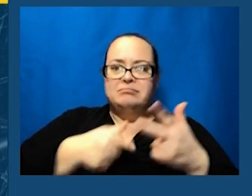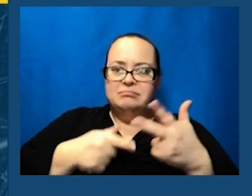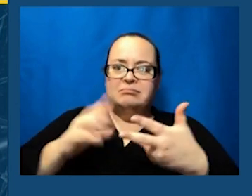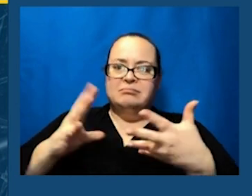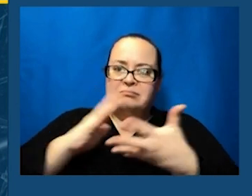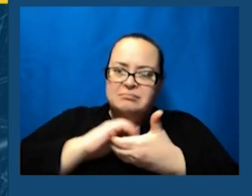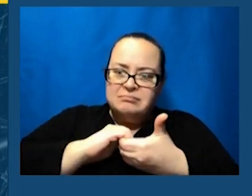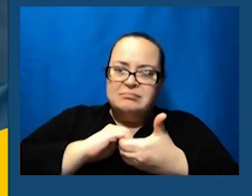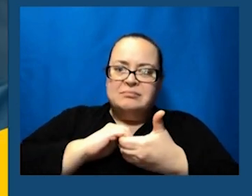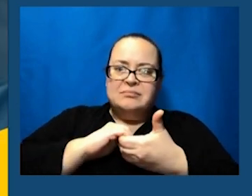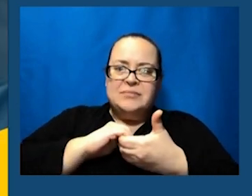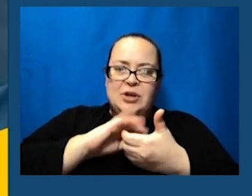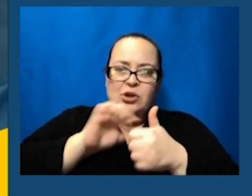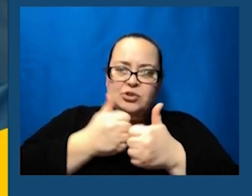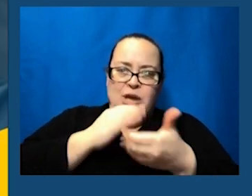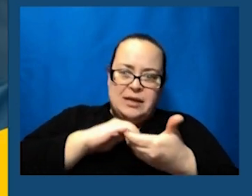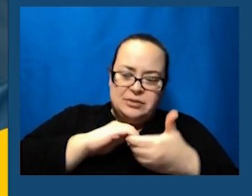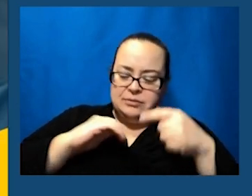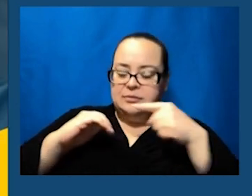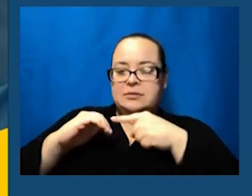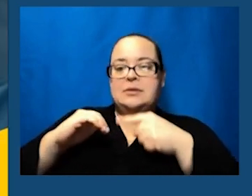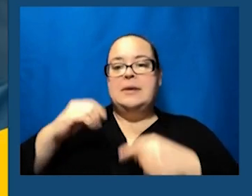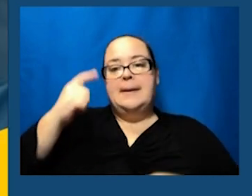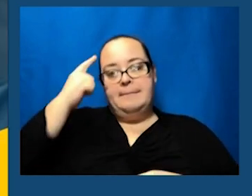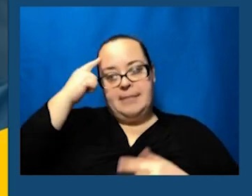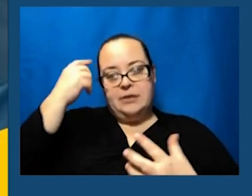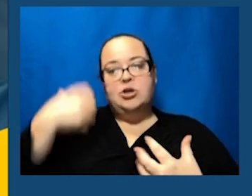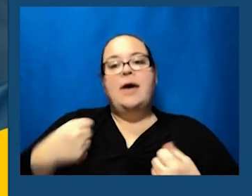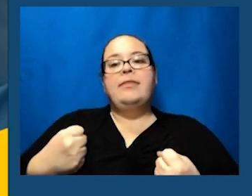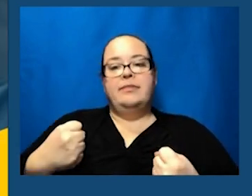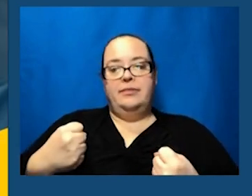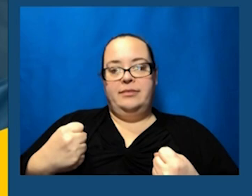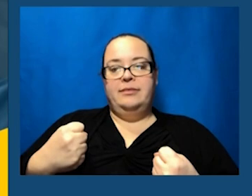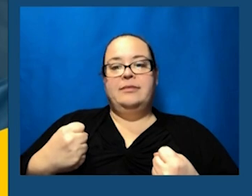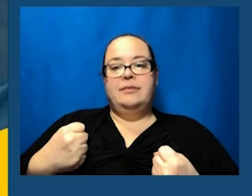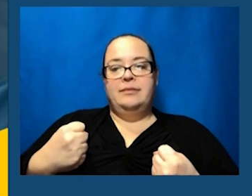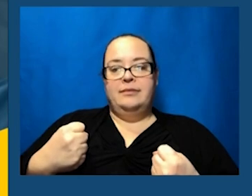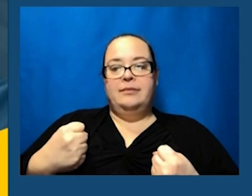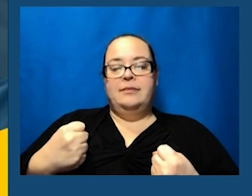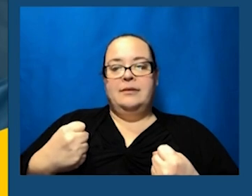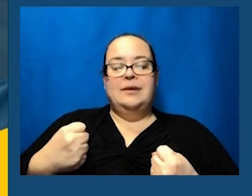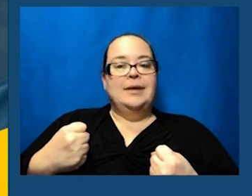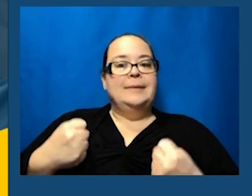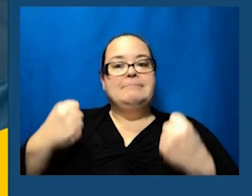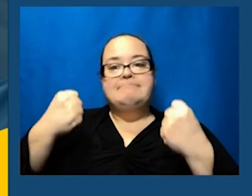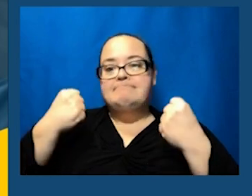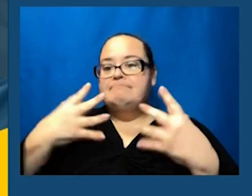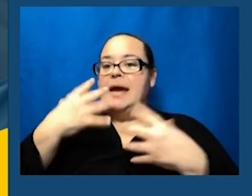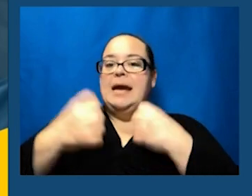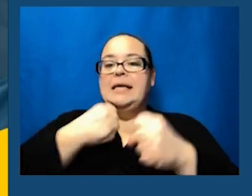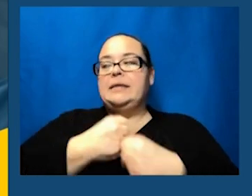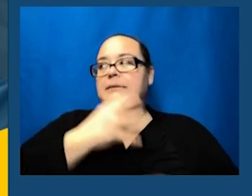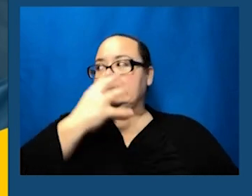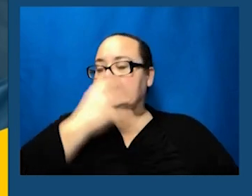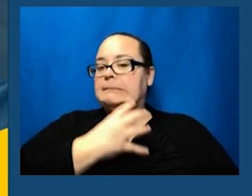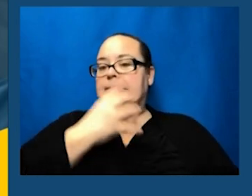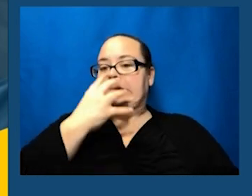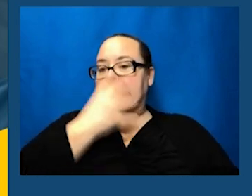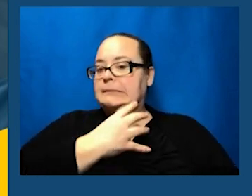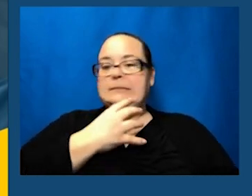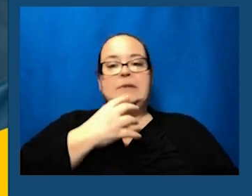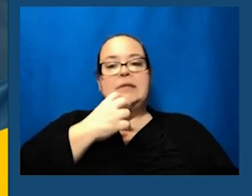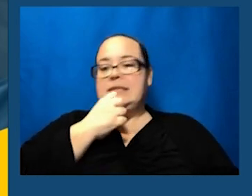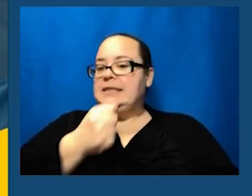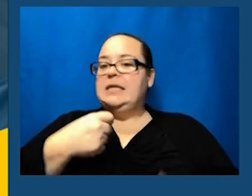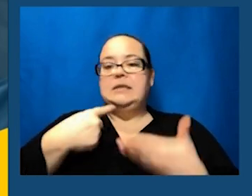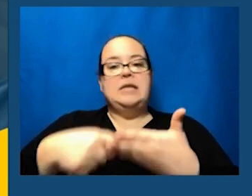challenges is mental health. This was not talked about for many, many years. People just sort of swept it under the rug. It